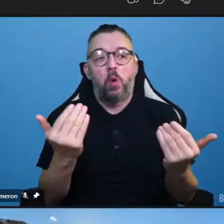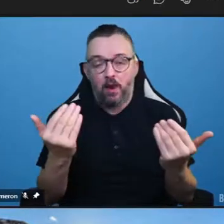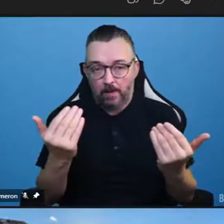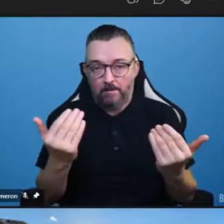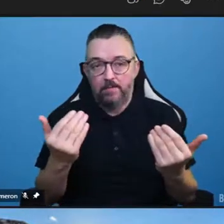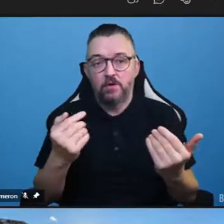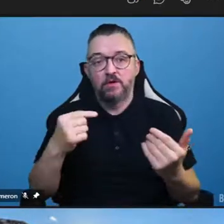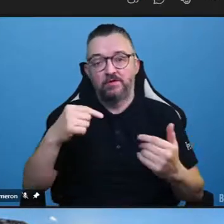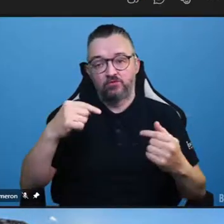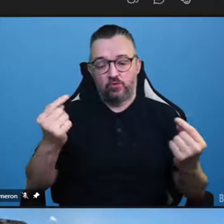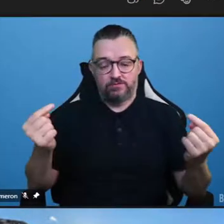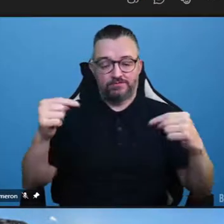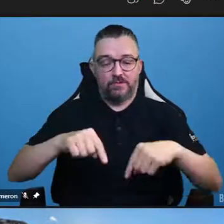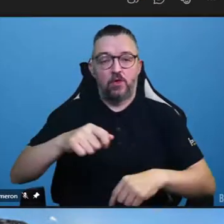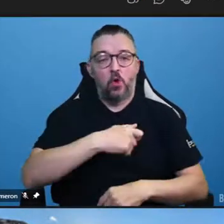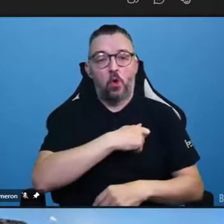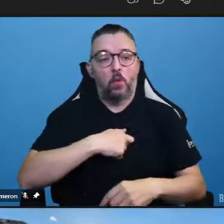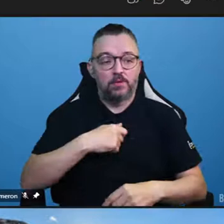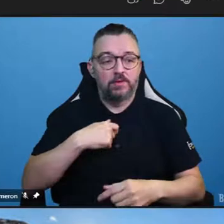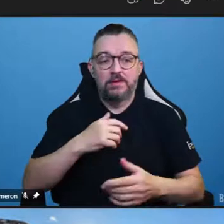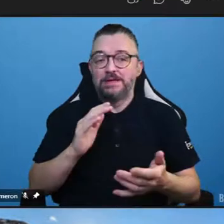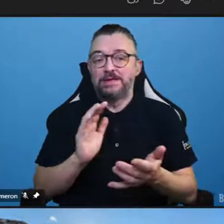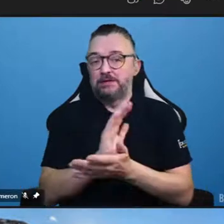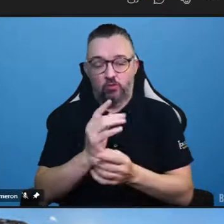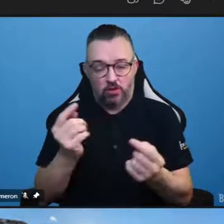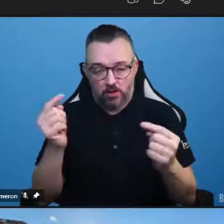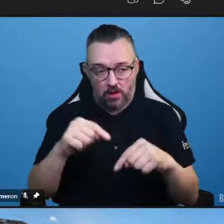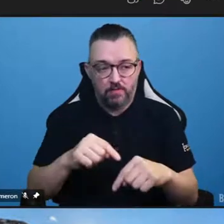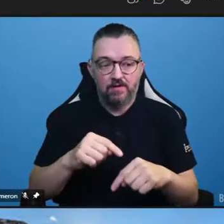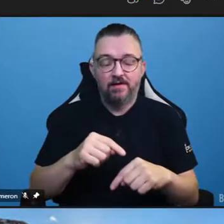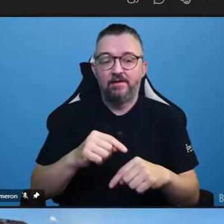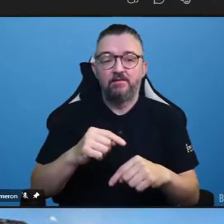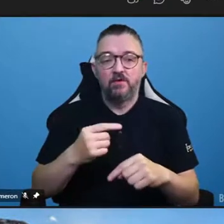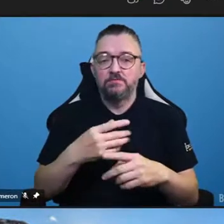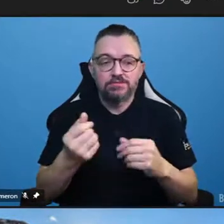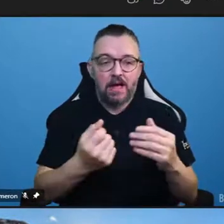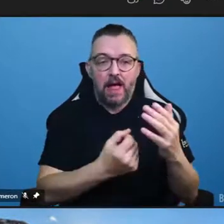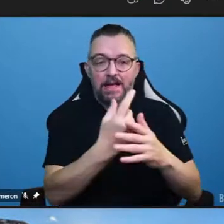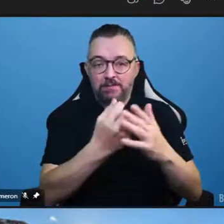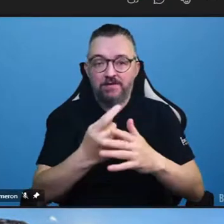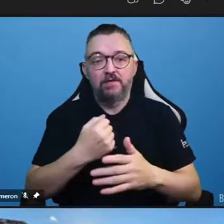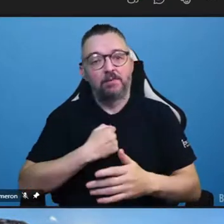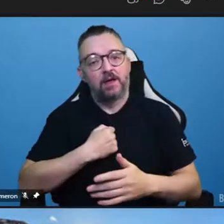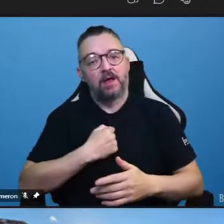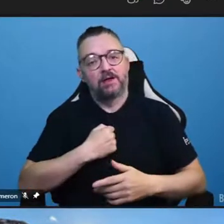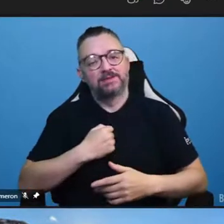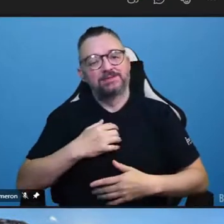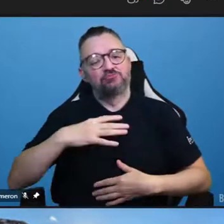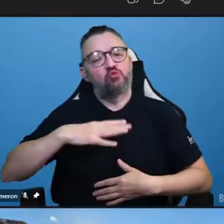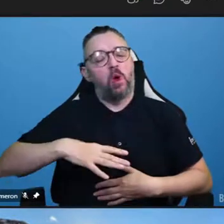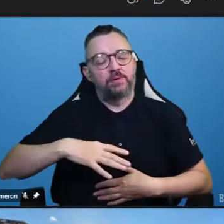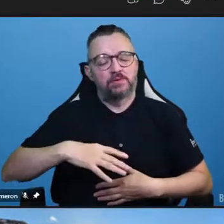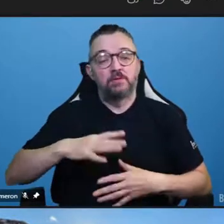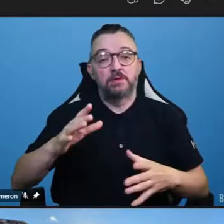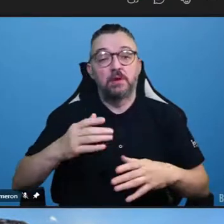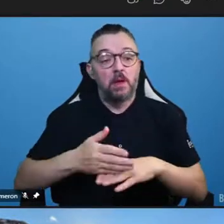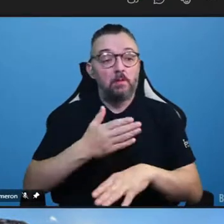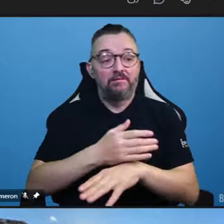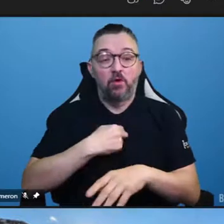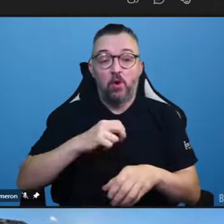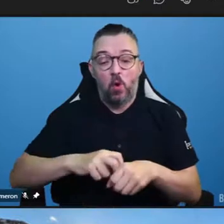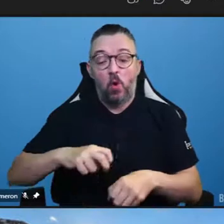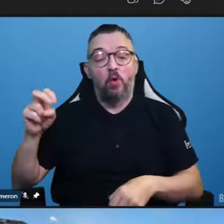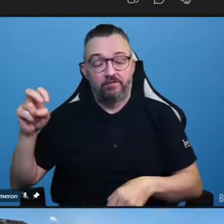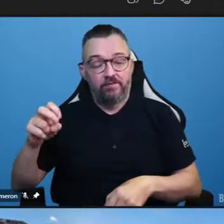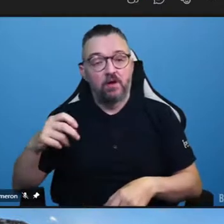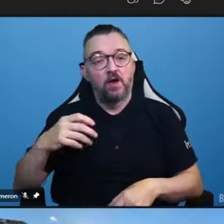usual, to this committee. I thoroughly enjoyed turning up for the couple of items that I'm required to do so. But before I go, I would like to